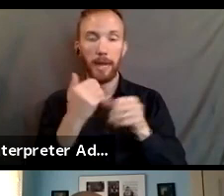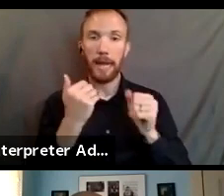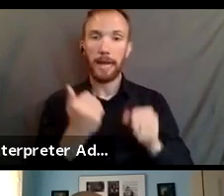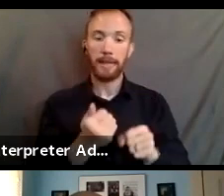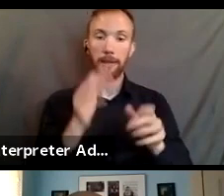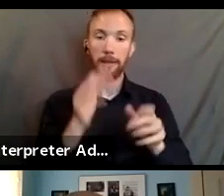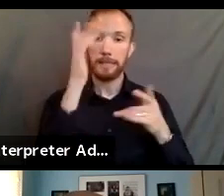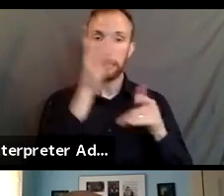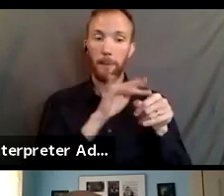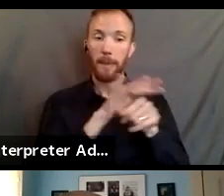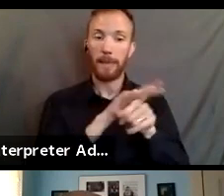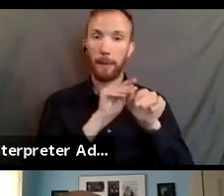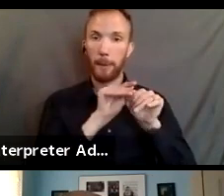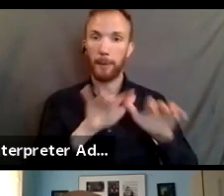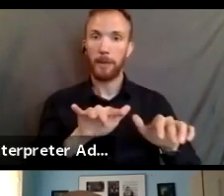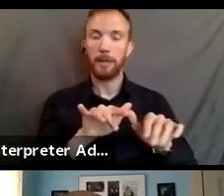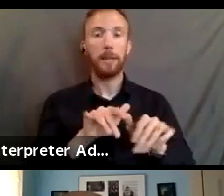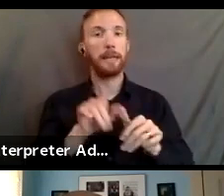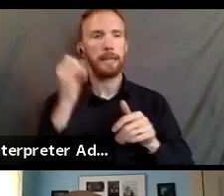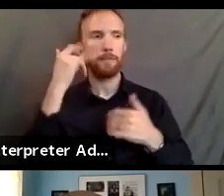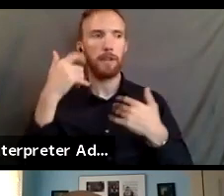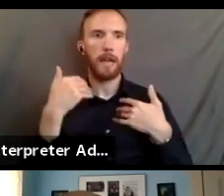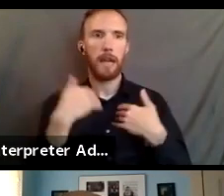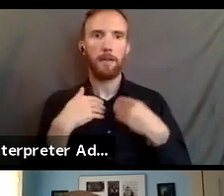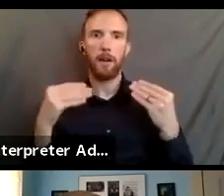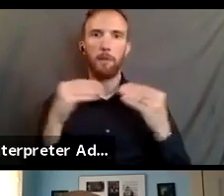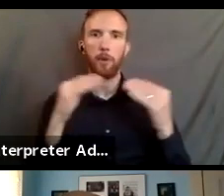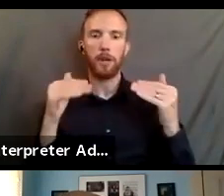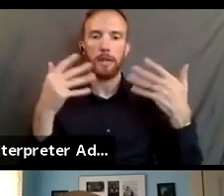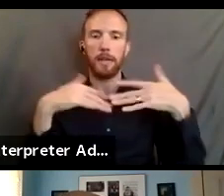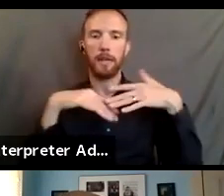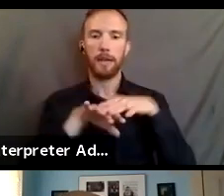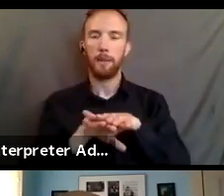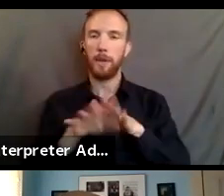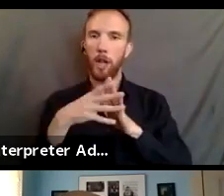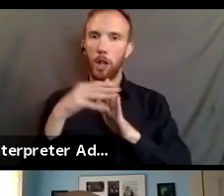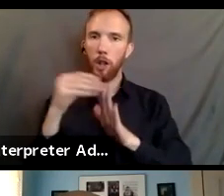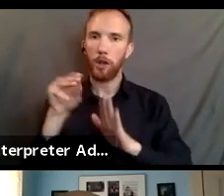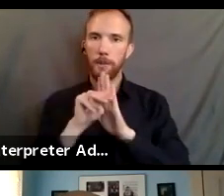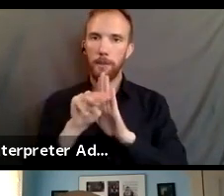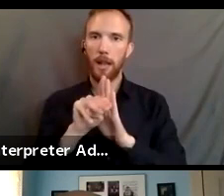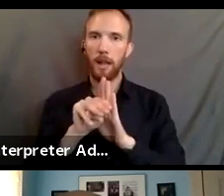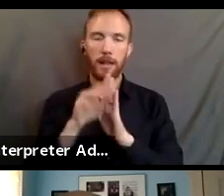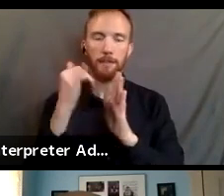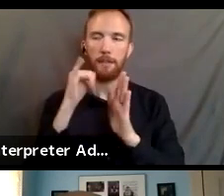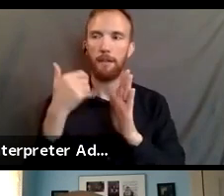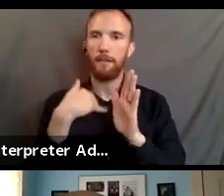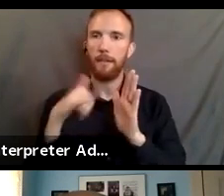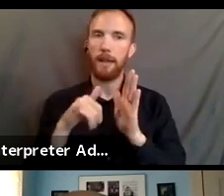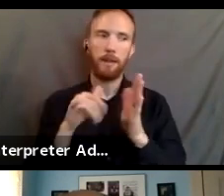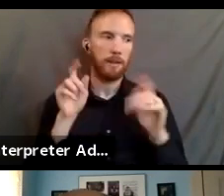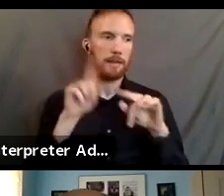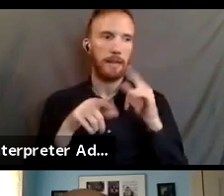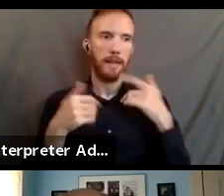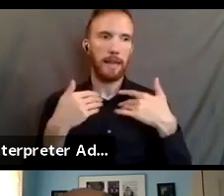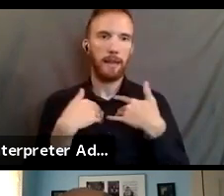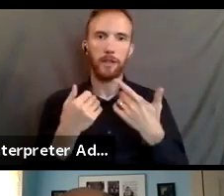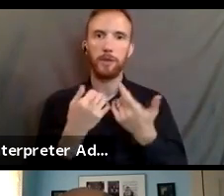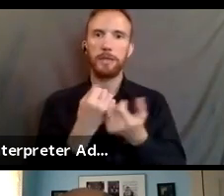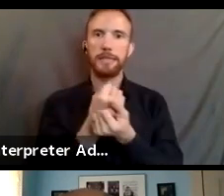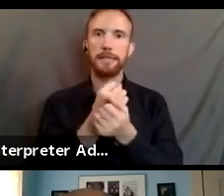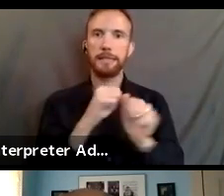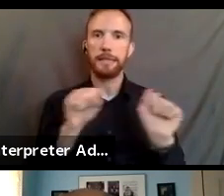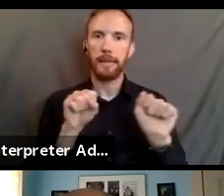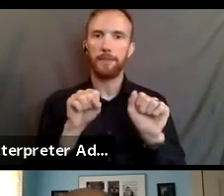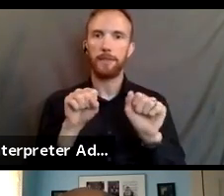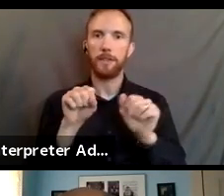given the opportunity for a hybrid learning model our existing building will be unable to accommodate safe social distancing in our current